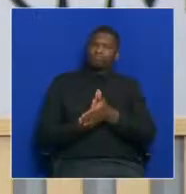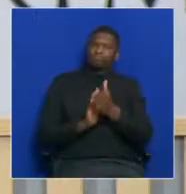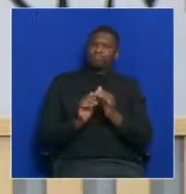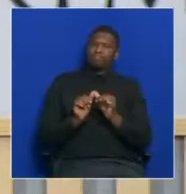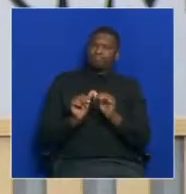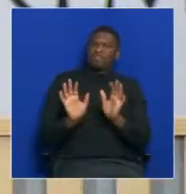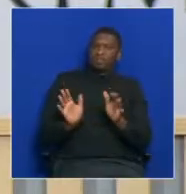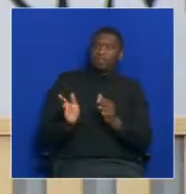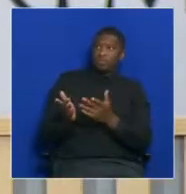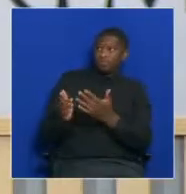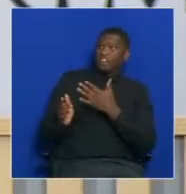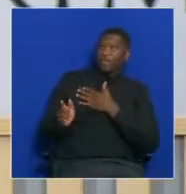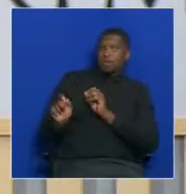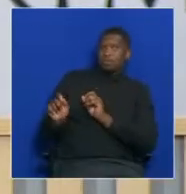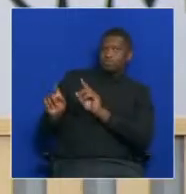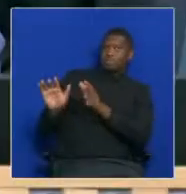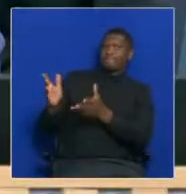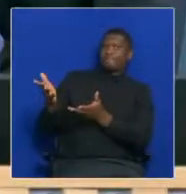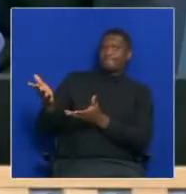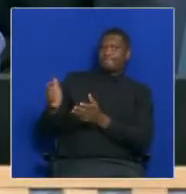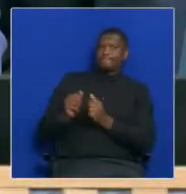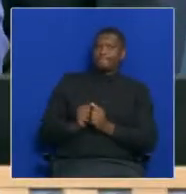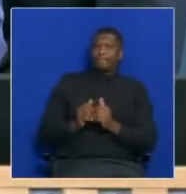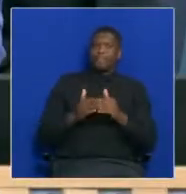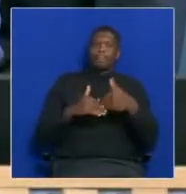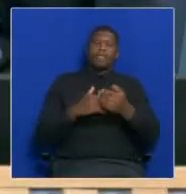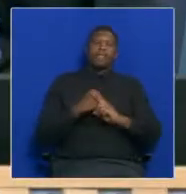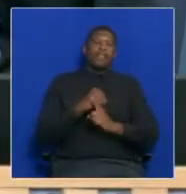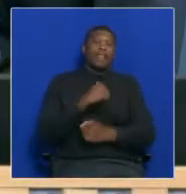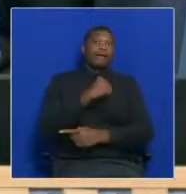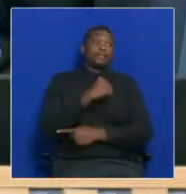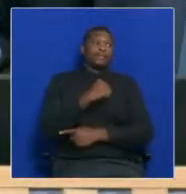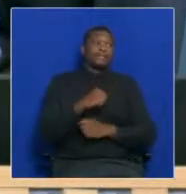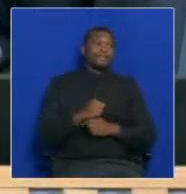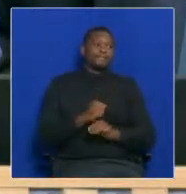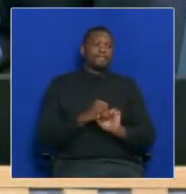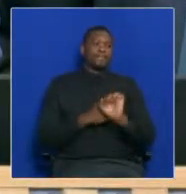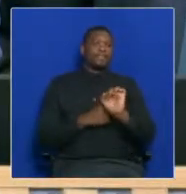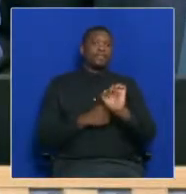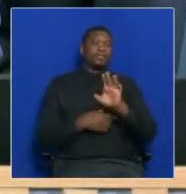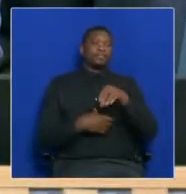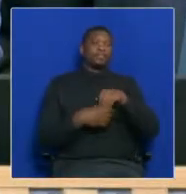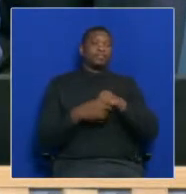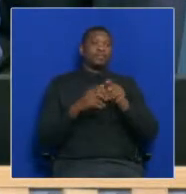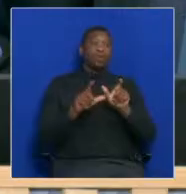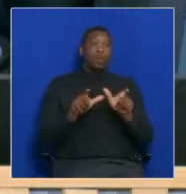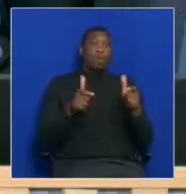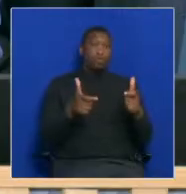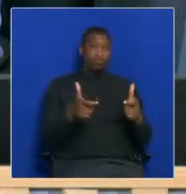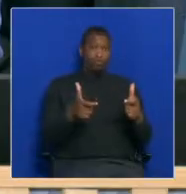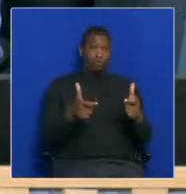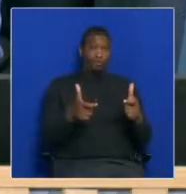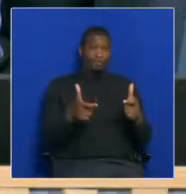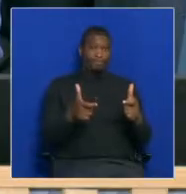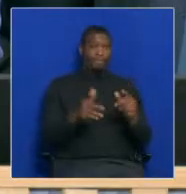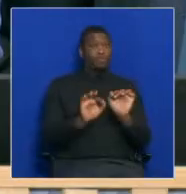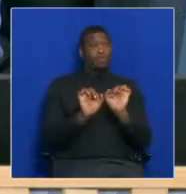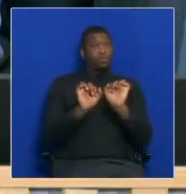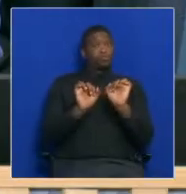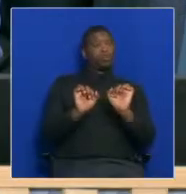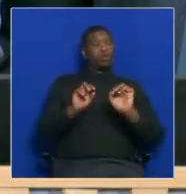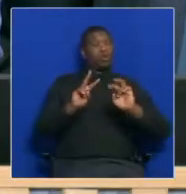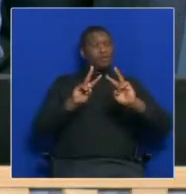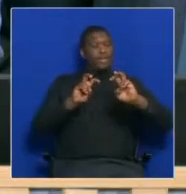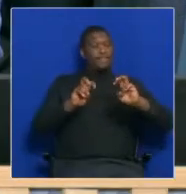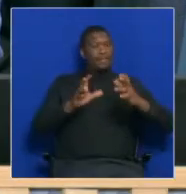directed. And then the last one, in this commission, your investigators,